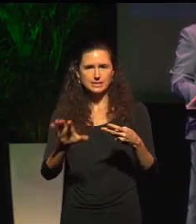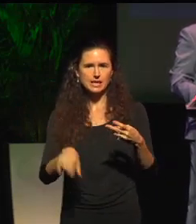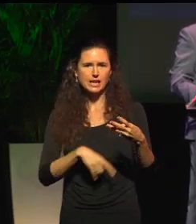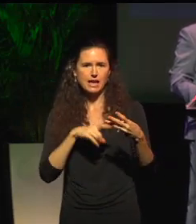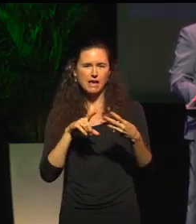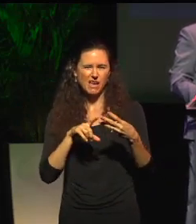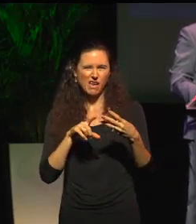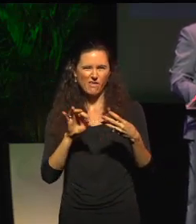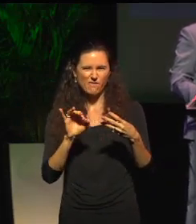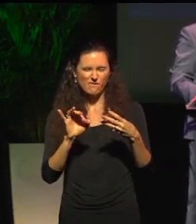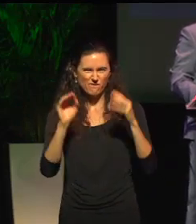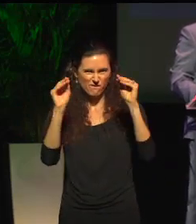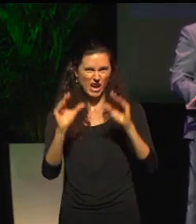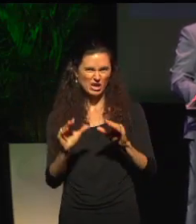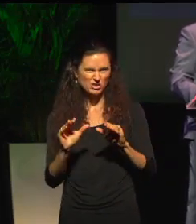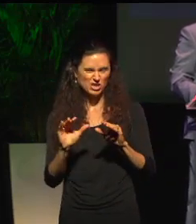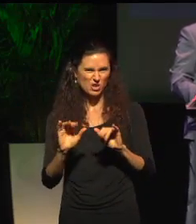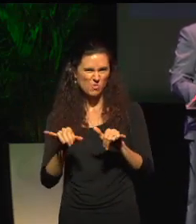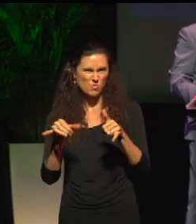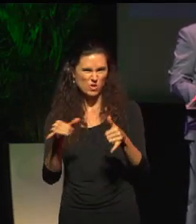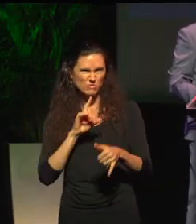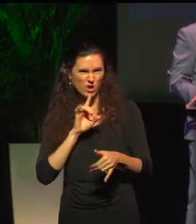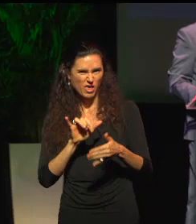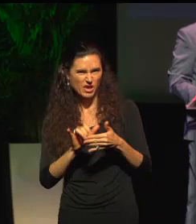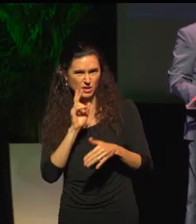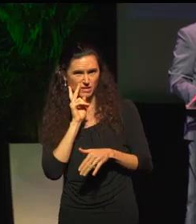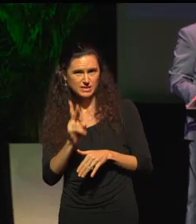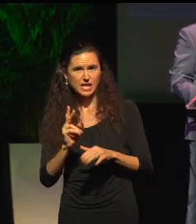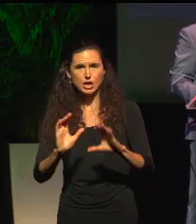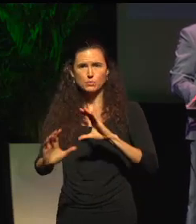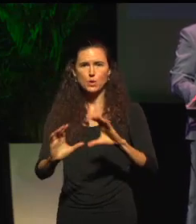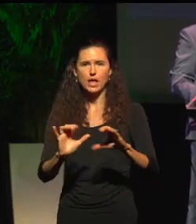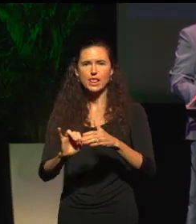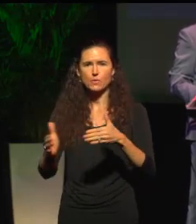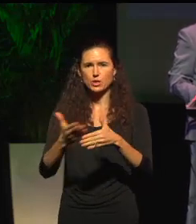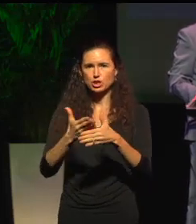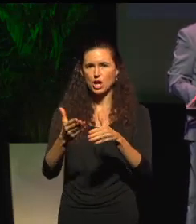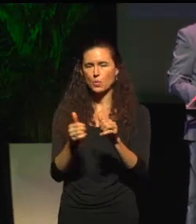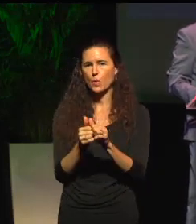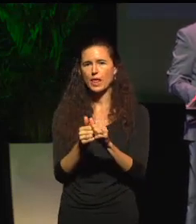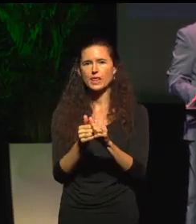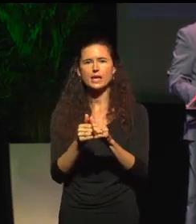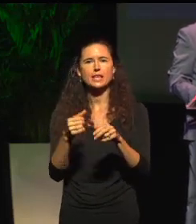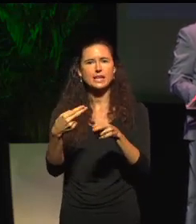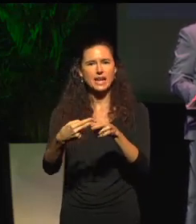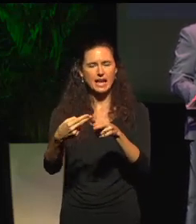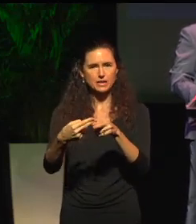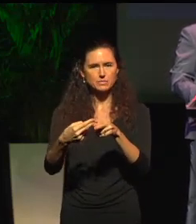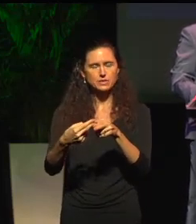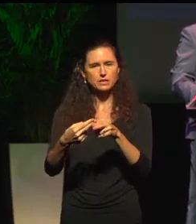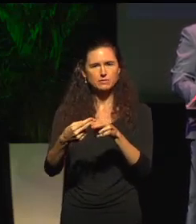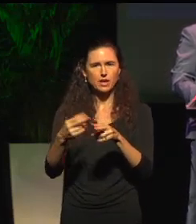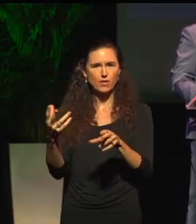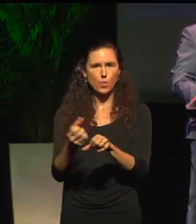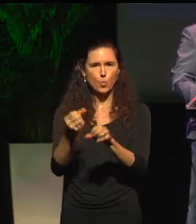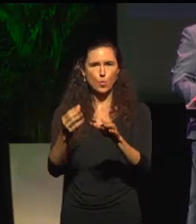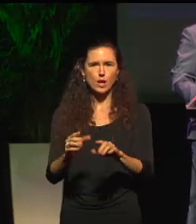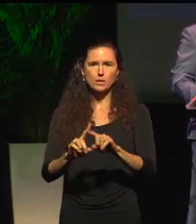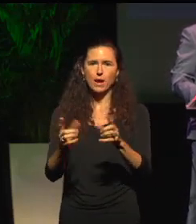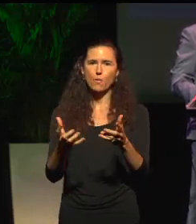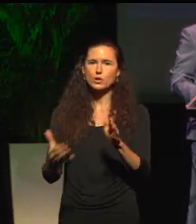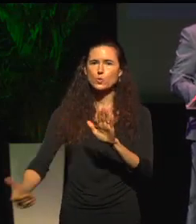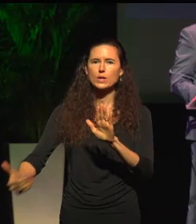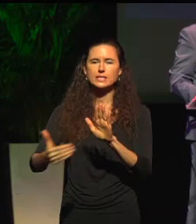faculty awards. I'm certain you have seen the communications that were shared with the names of this year's recipients, but I'd like to once